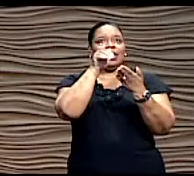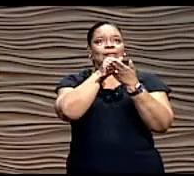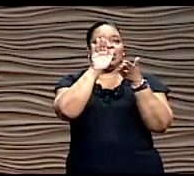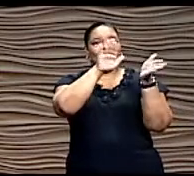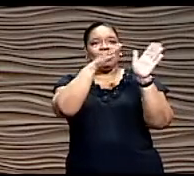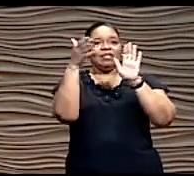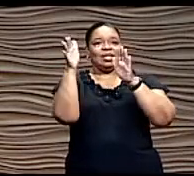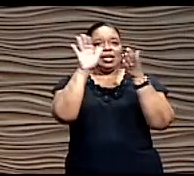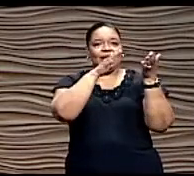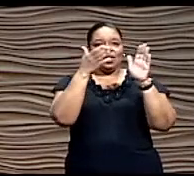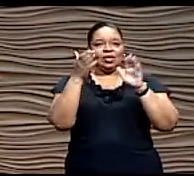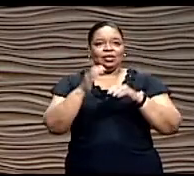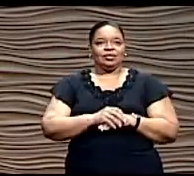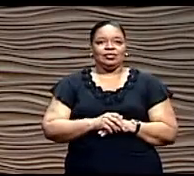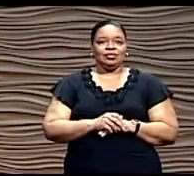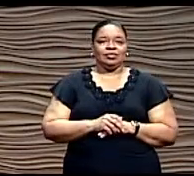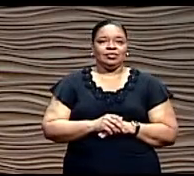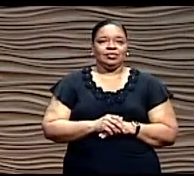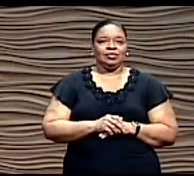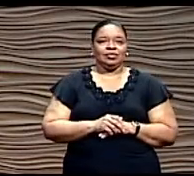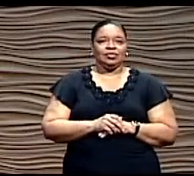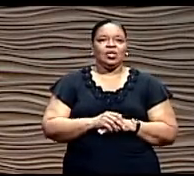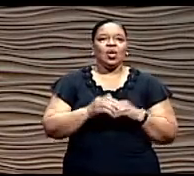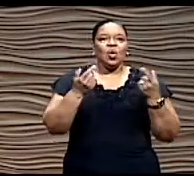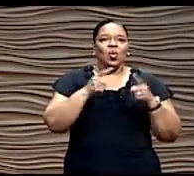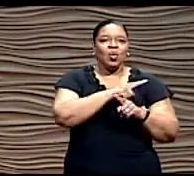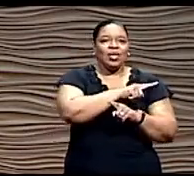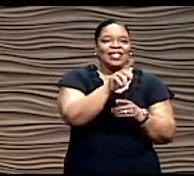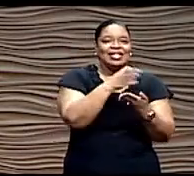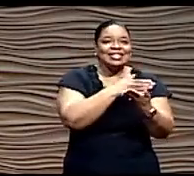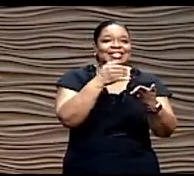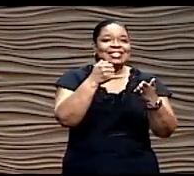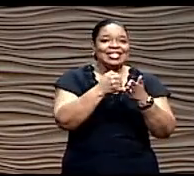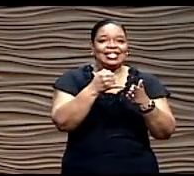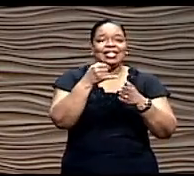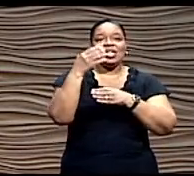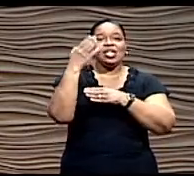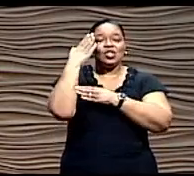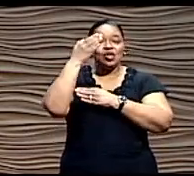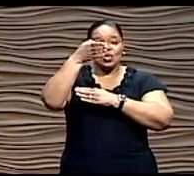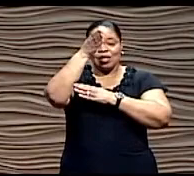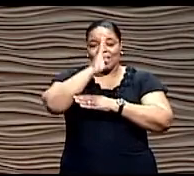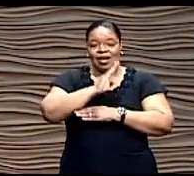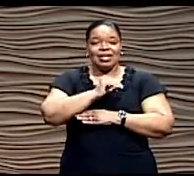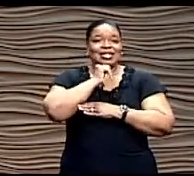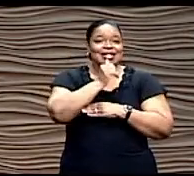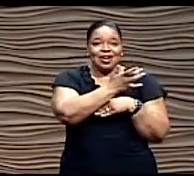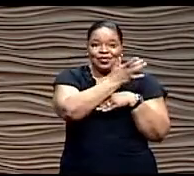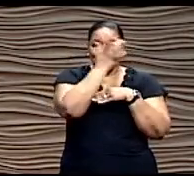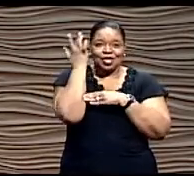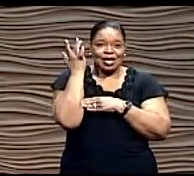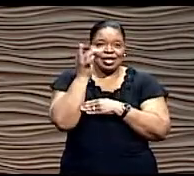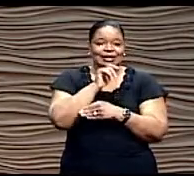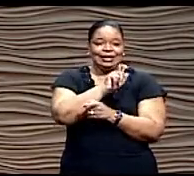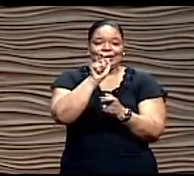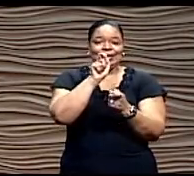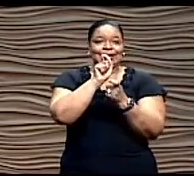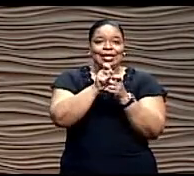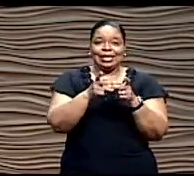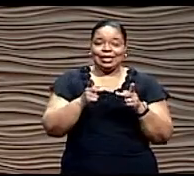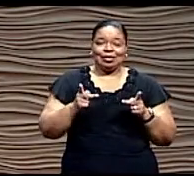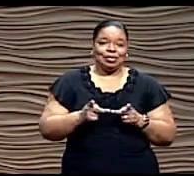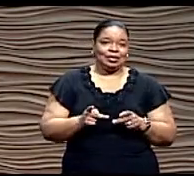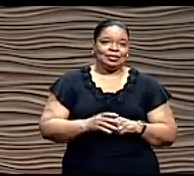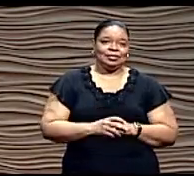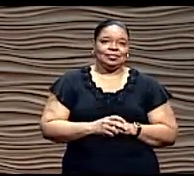the middle of the air. But when they sang it, they knew that God had not forgotten them exactly where they are.